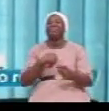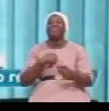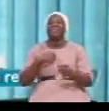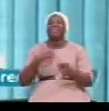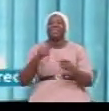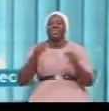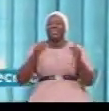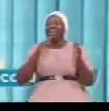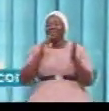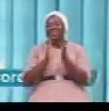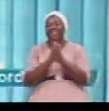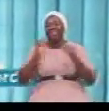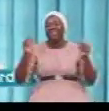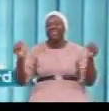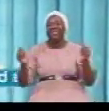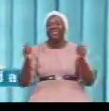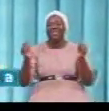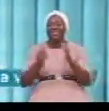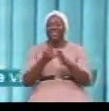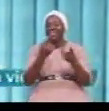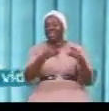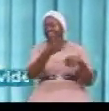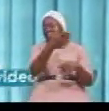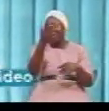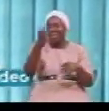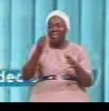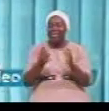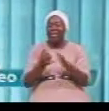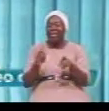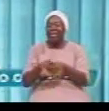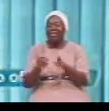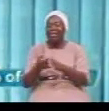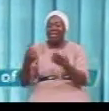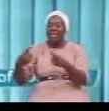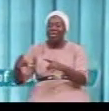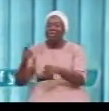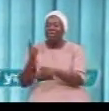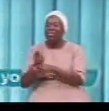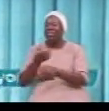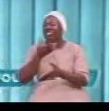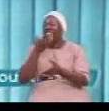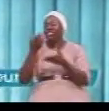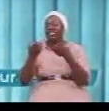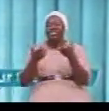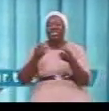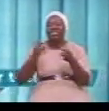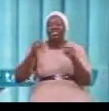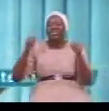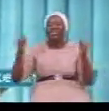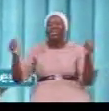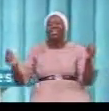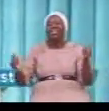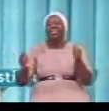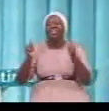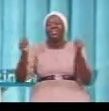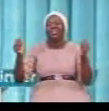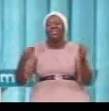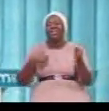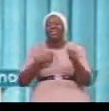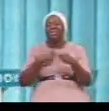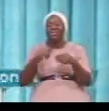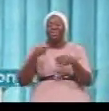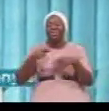Hallelujah. It's happening over there already. As it happens, just shout, hallelujah, and we rejoice with you. The power has been